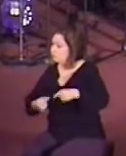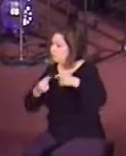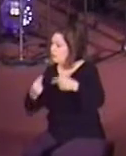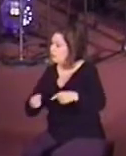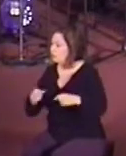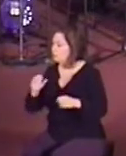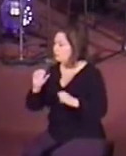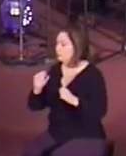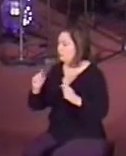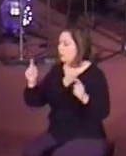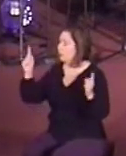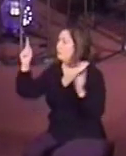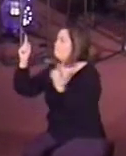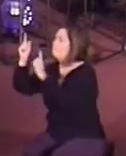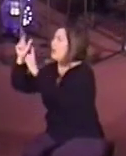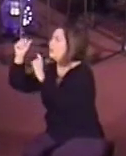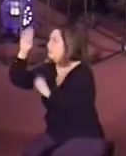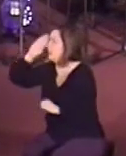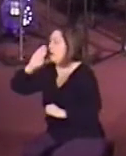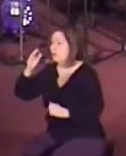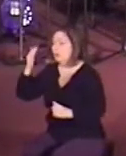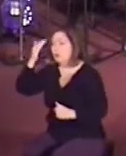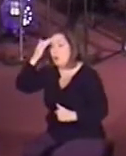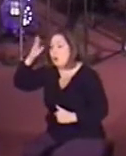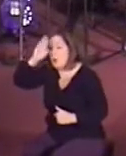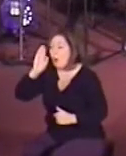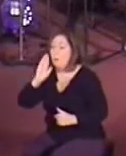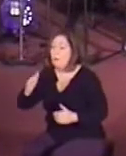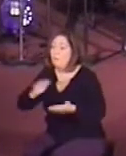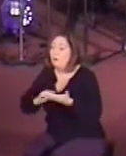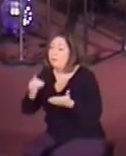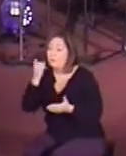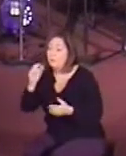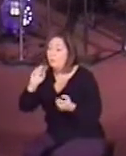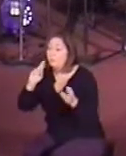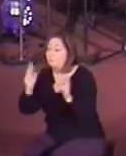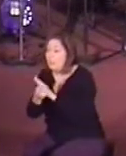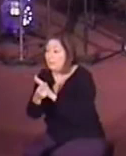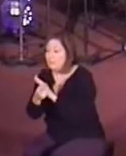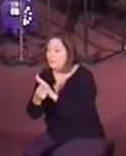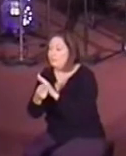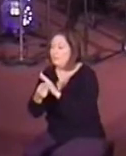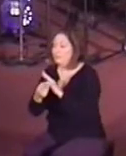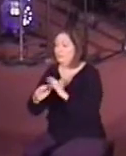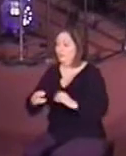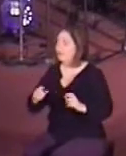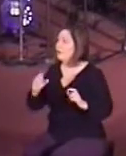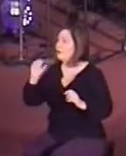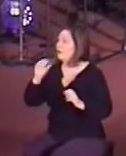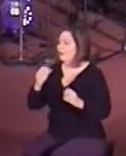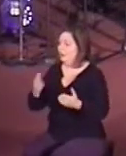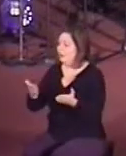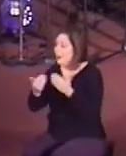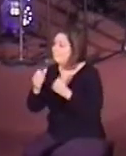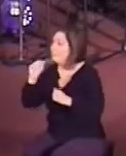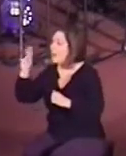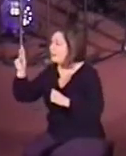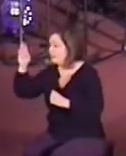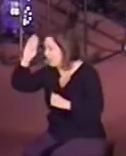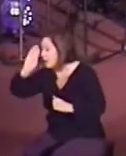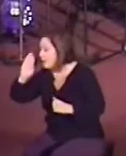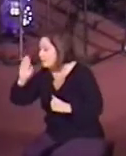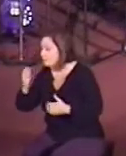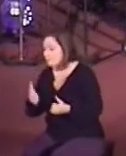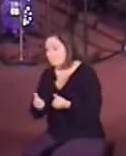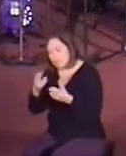God, you can rest assured that God will forgive you if you repent and turn back to him. And a lot of people get this mistake